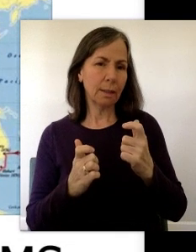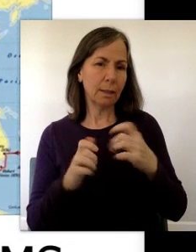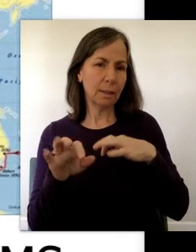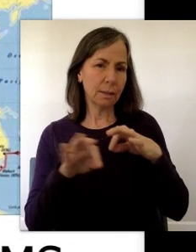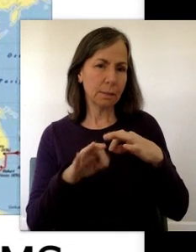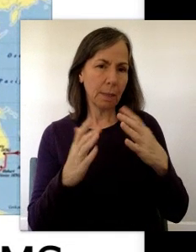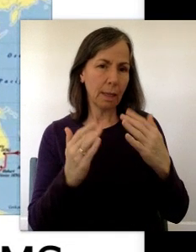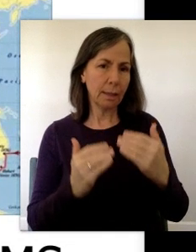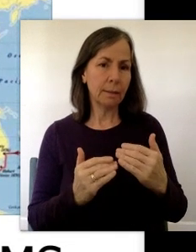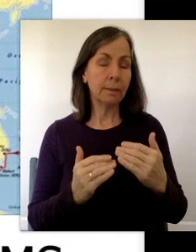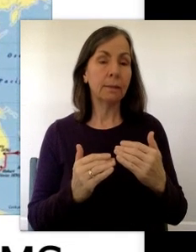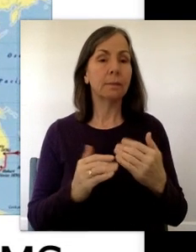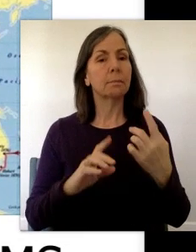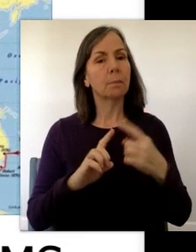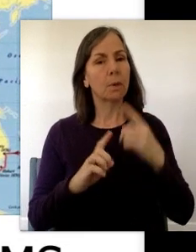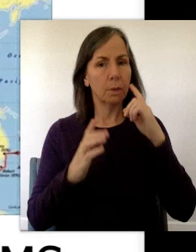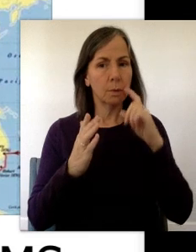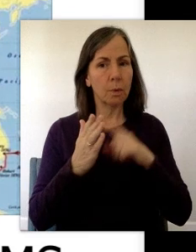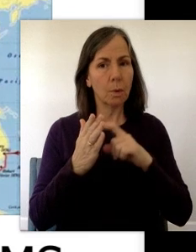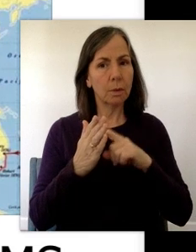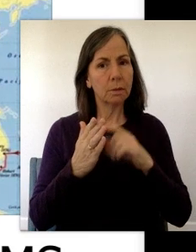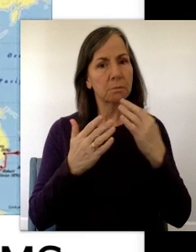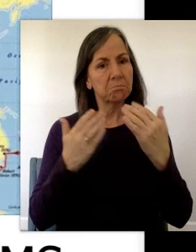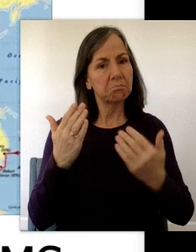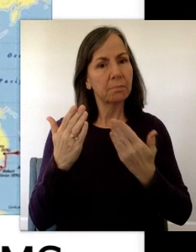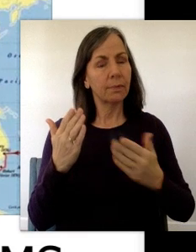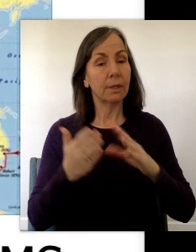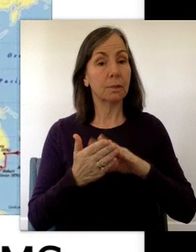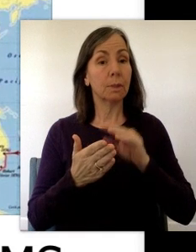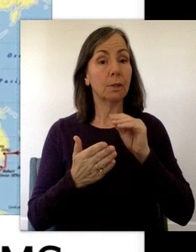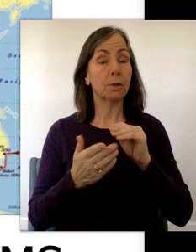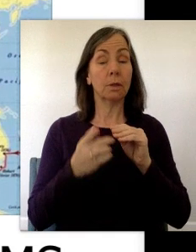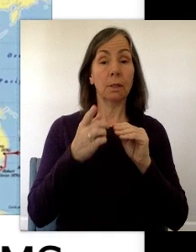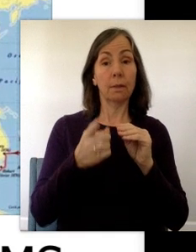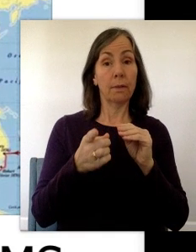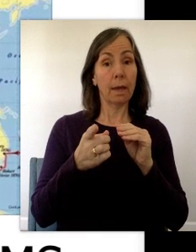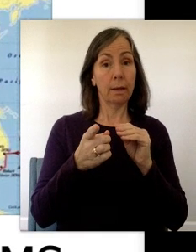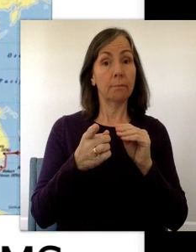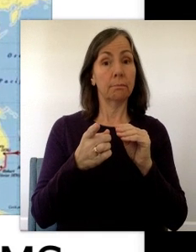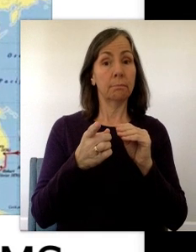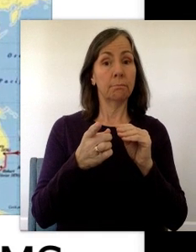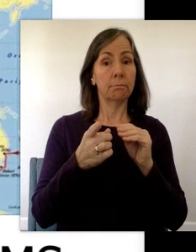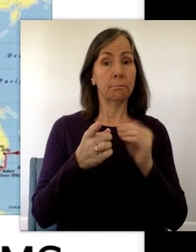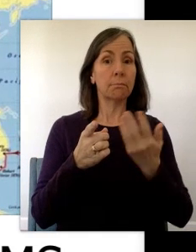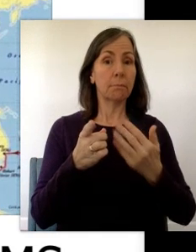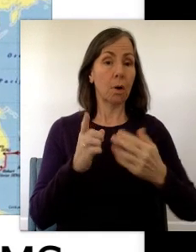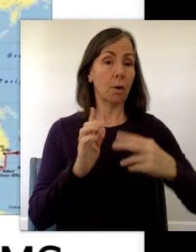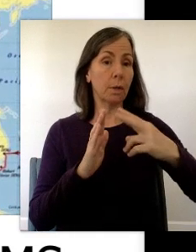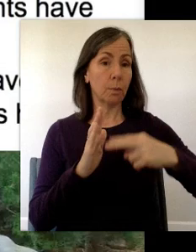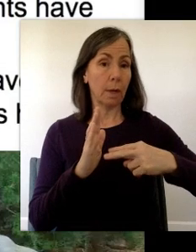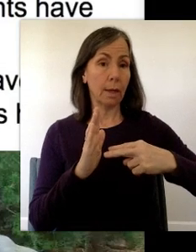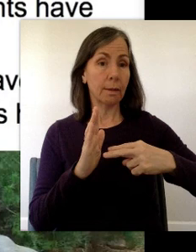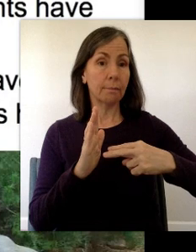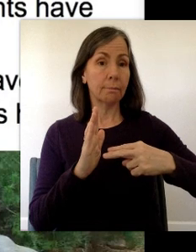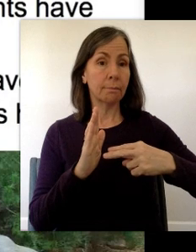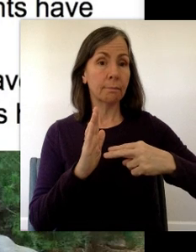them. We already read about this and learned about what Darwin saw.